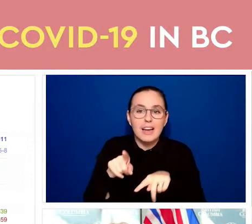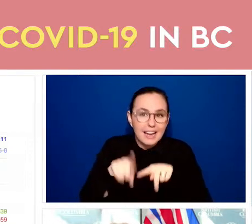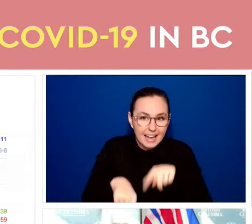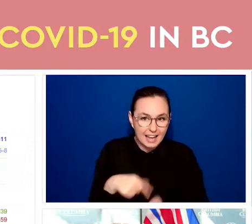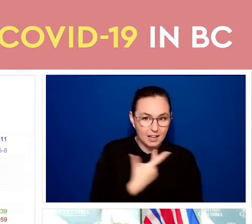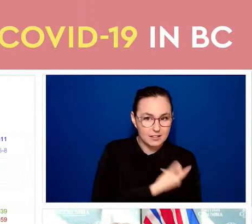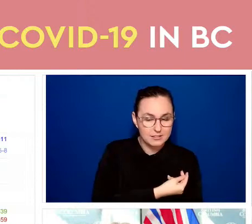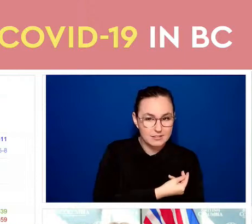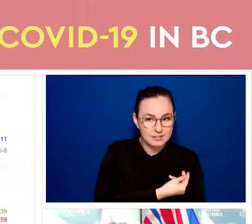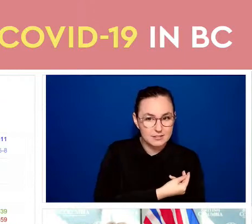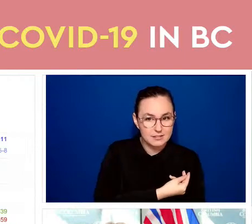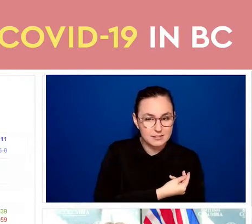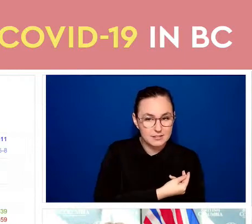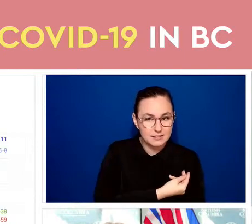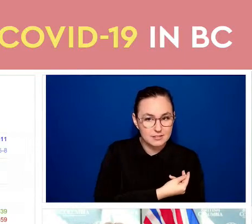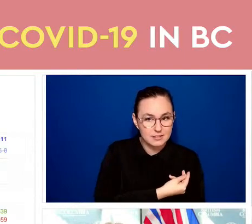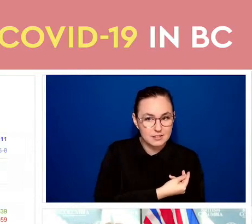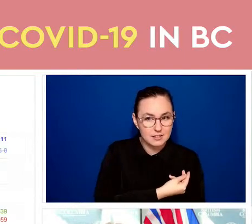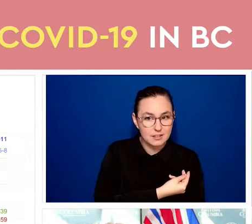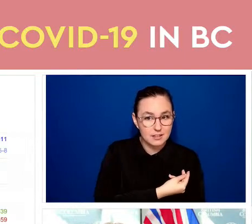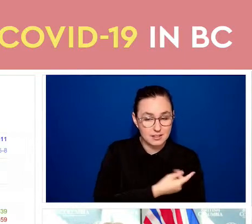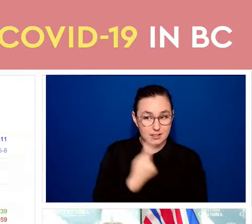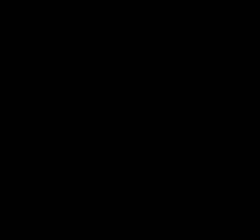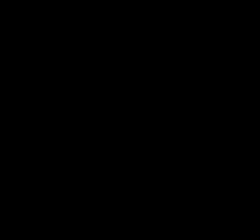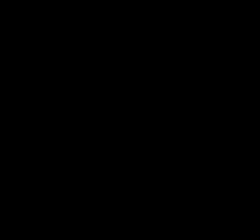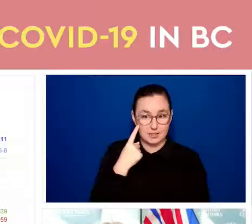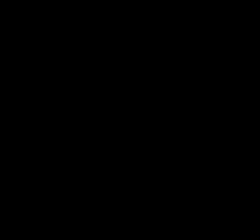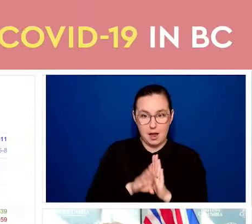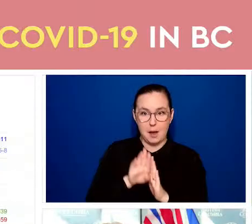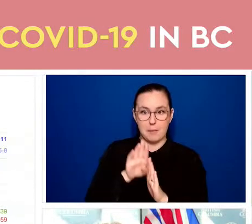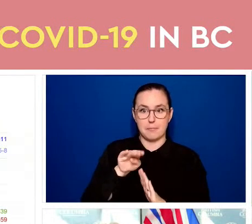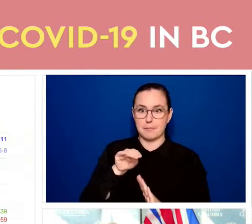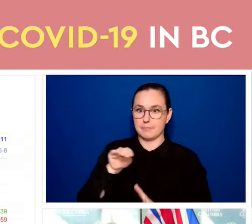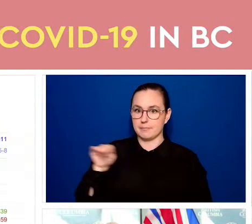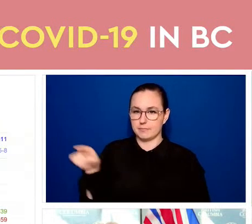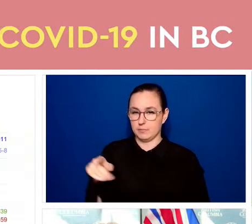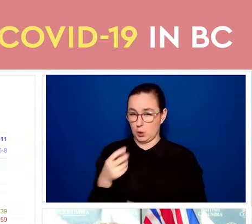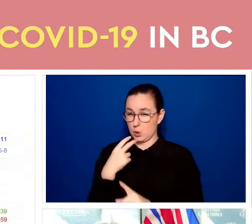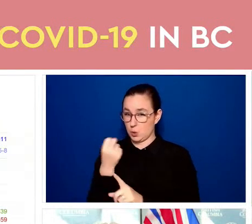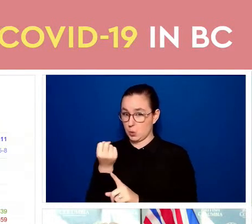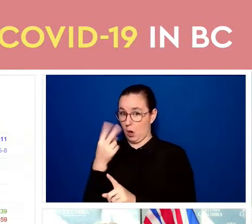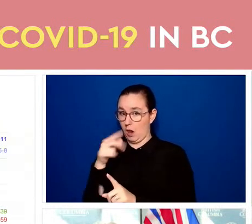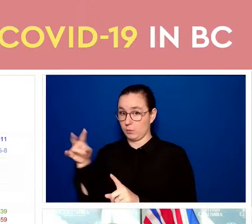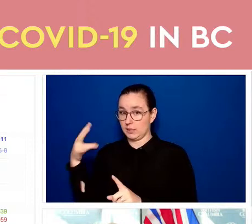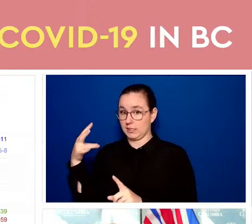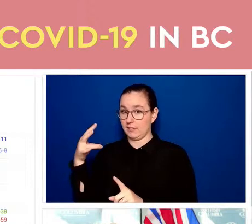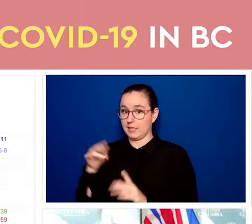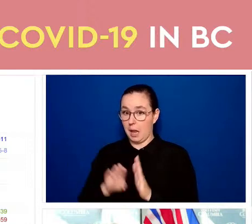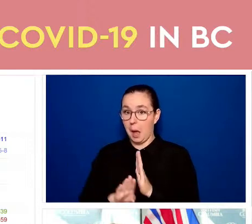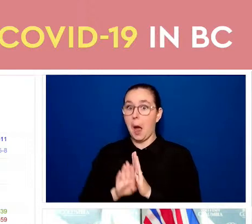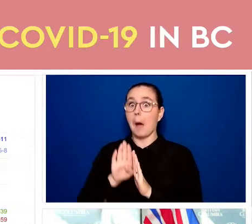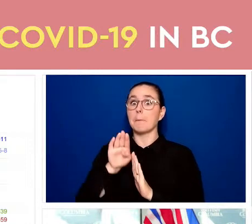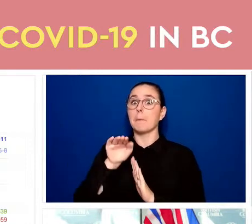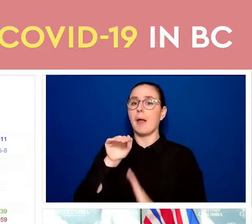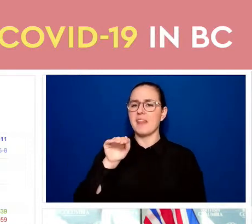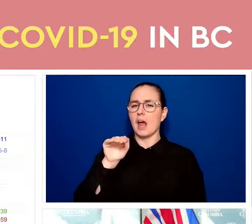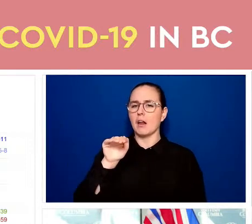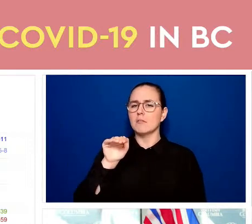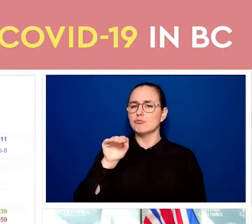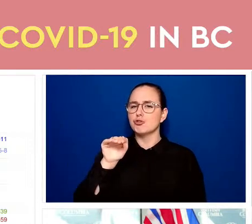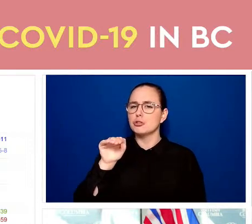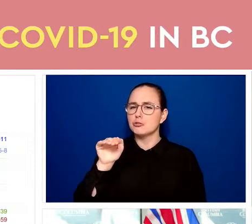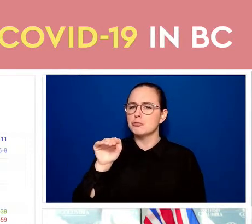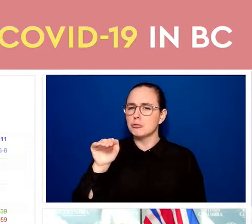up but leveled off in the 12 to 17-year age group, you can see, as other age groups are coming down. But